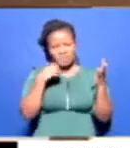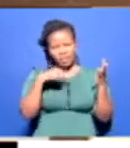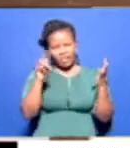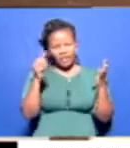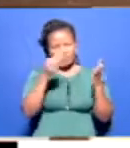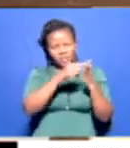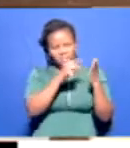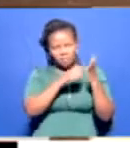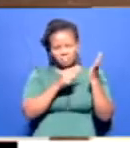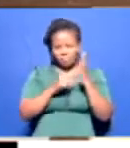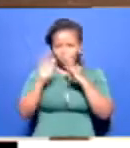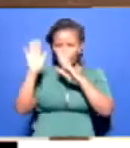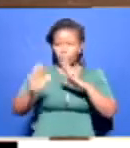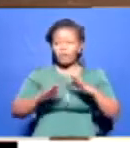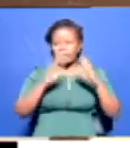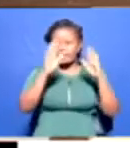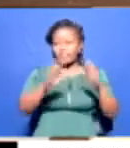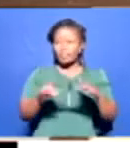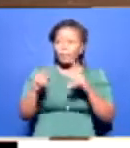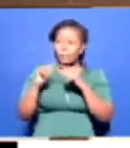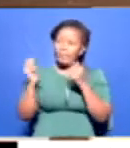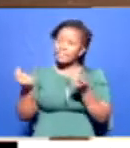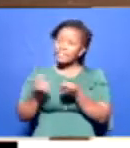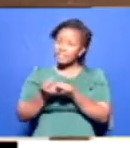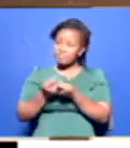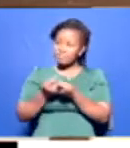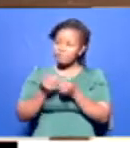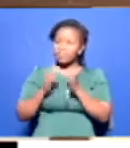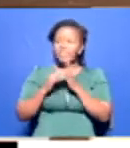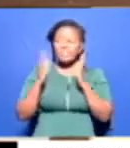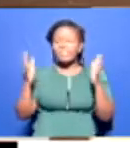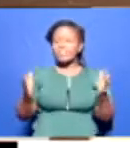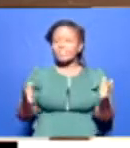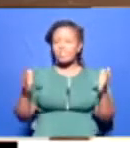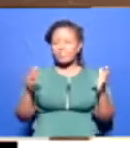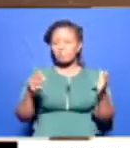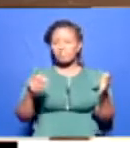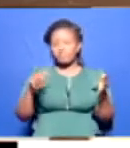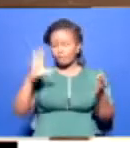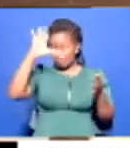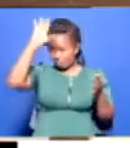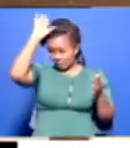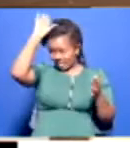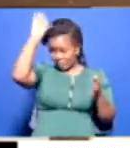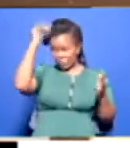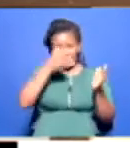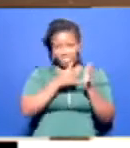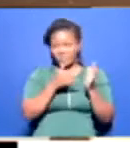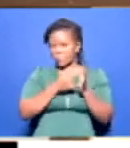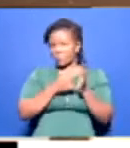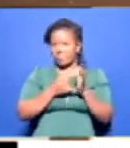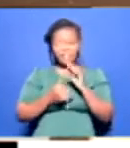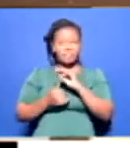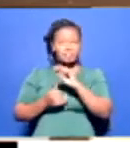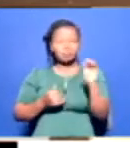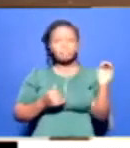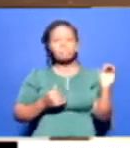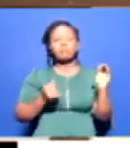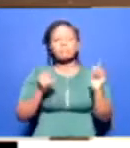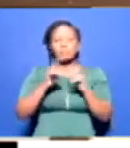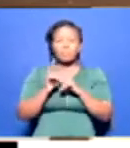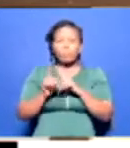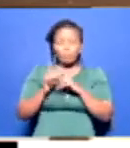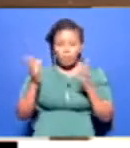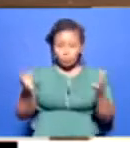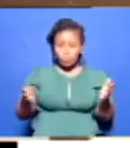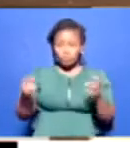ya Azimio, tumeona viongozi wetu hawako katika hiyo forum. Na ile kitu naweza sema ni